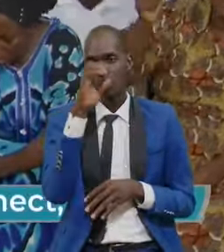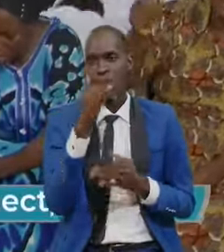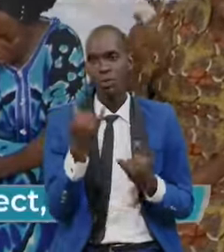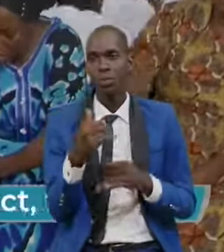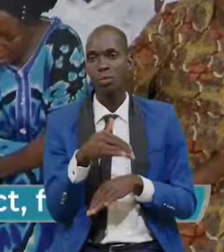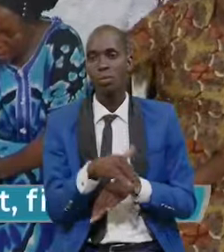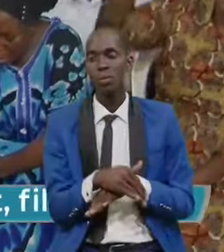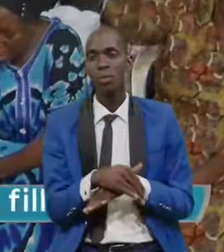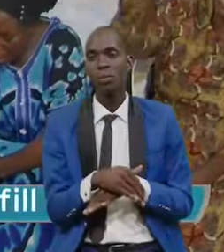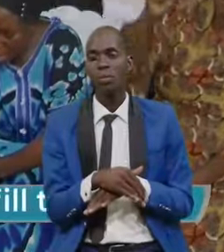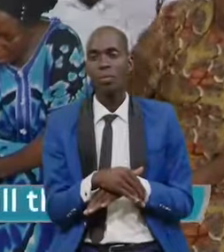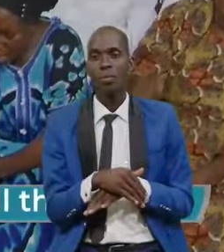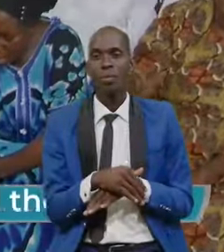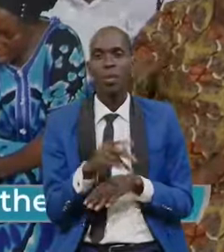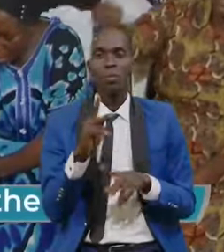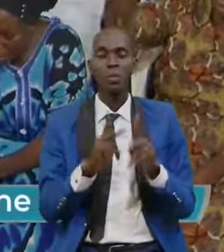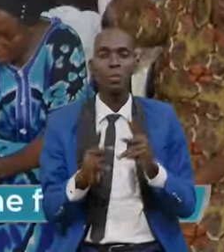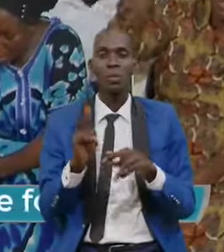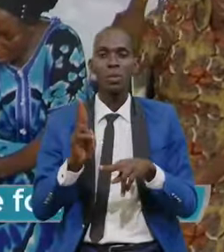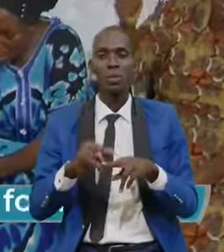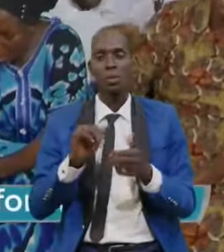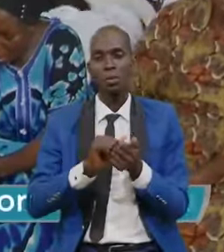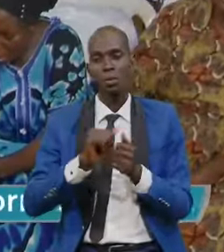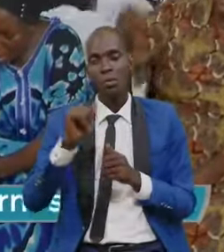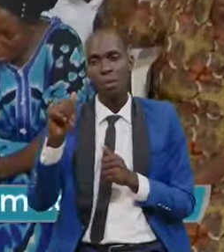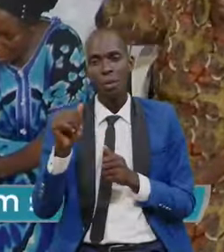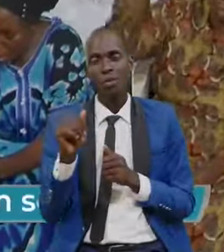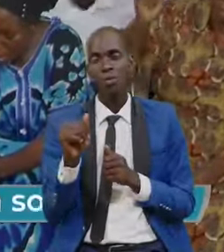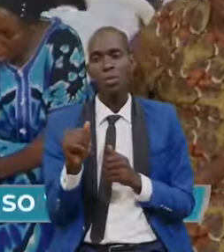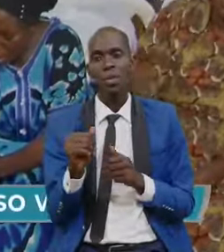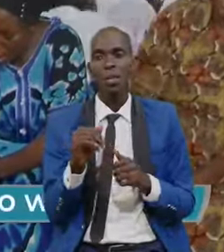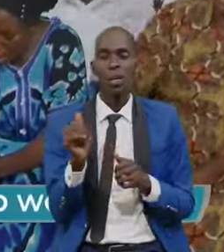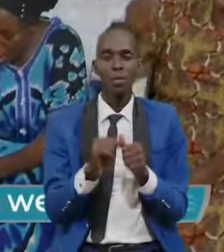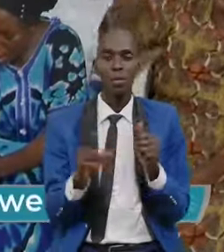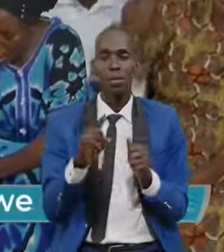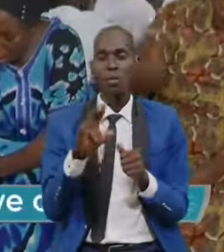At the middle, if you are finished, wave the flag up. Let me see.